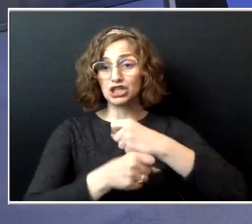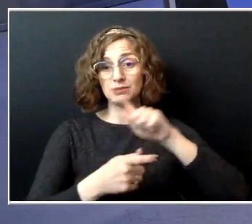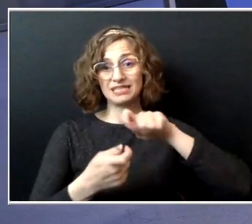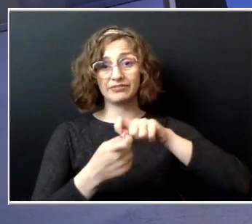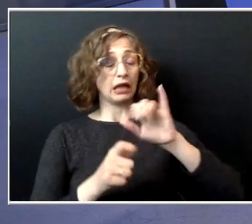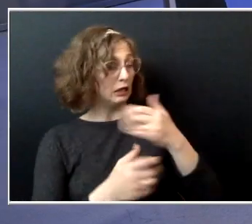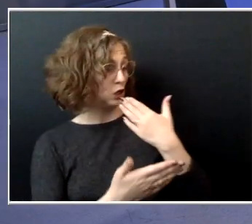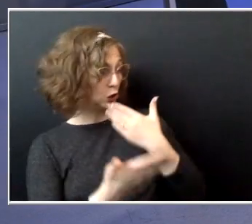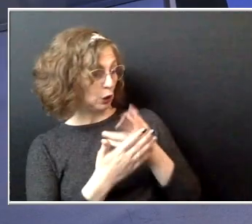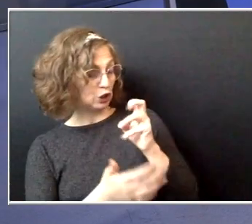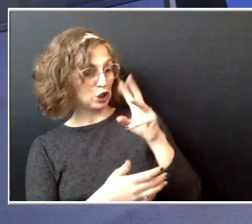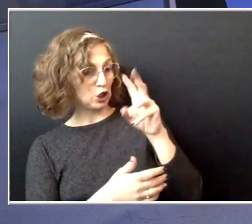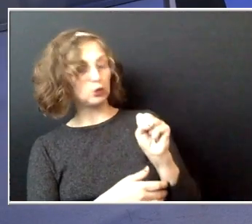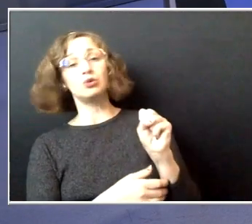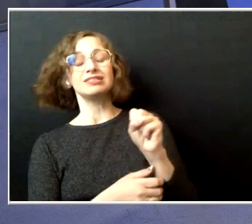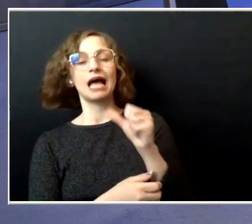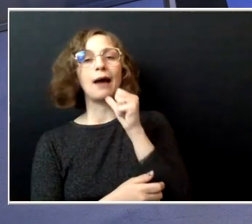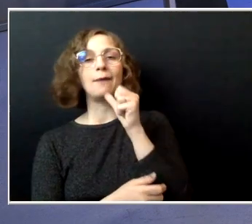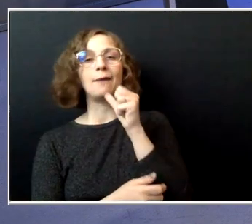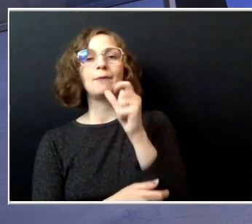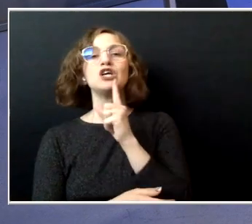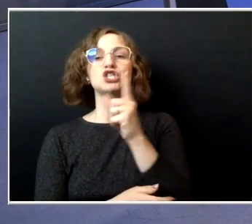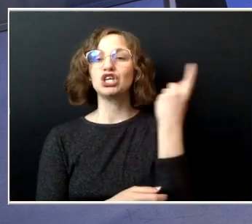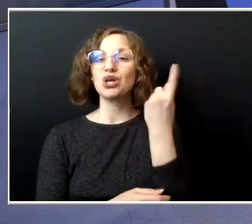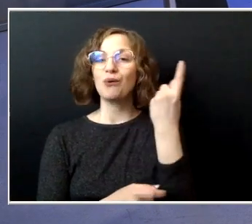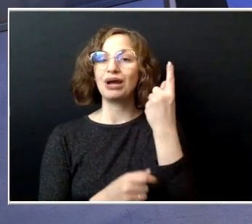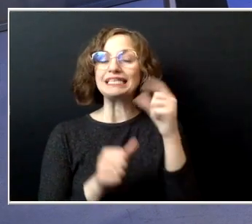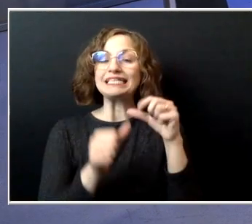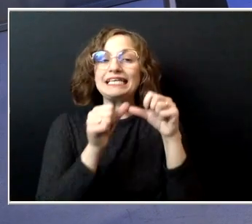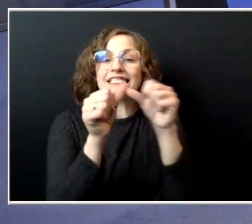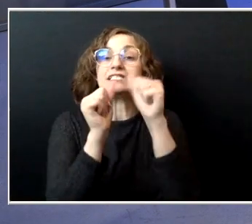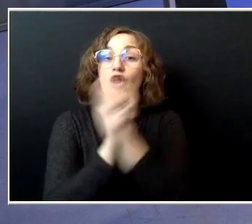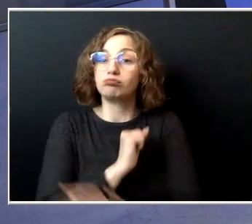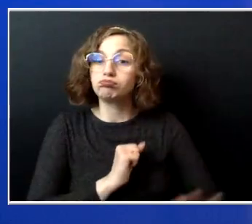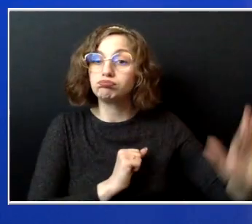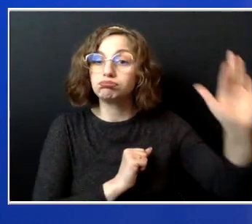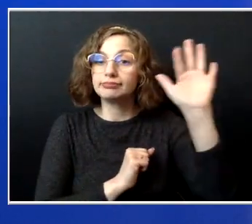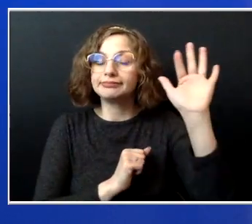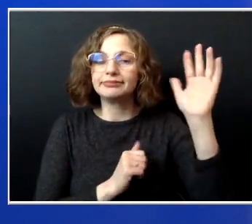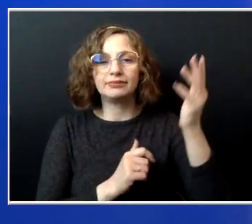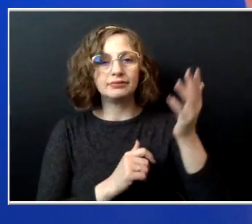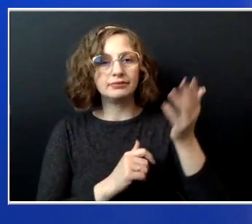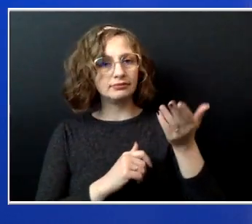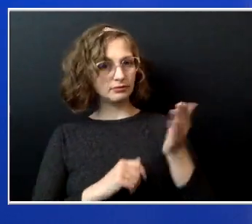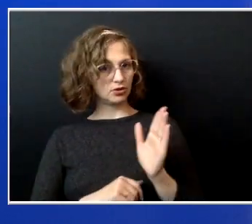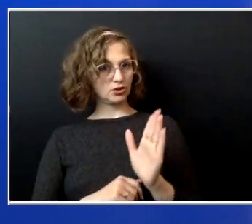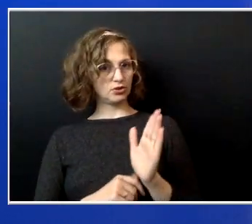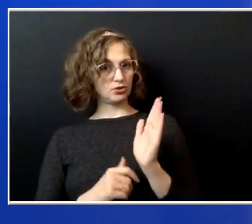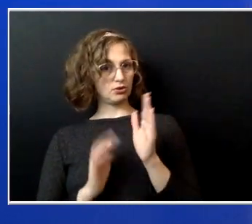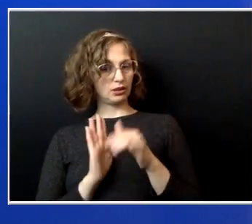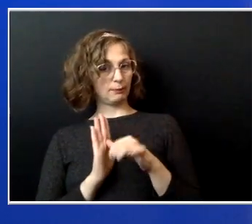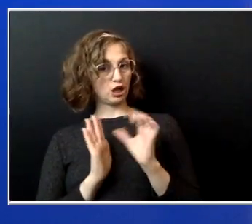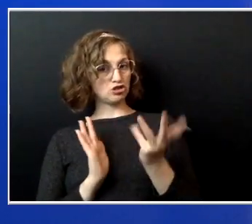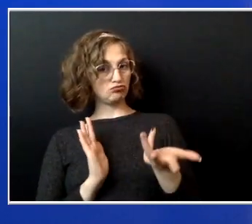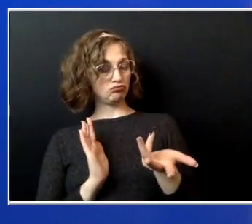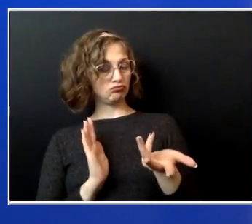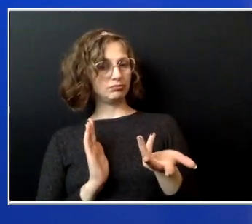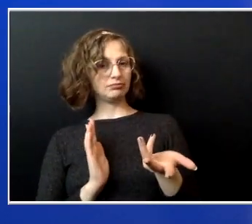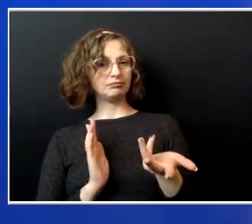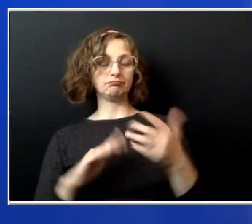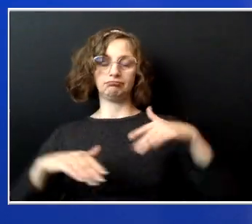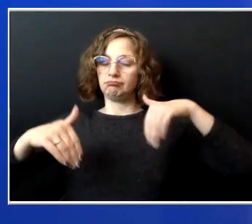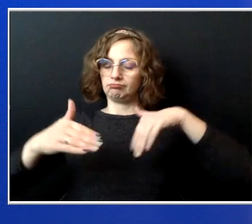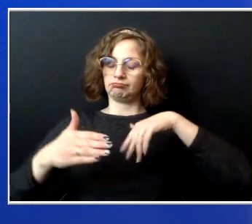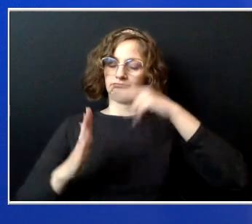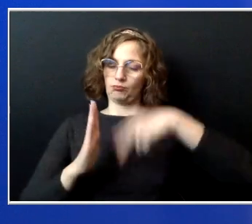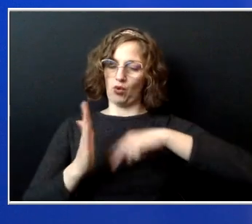this is always consistent all the way across the country. No. What about in your personal view? I haven't read this. I haven't read the study, so I can't comment directly on the study, but I